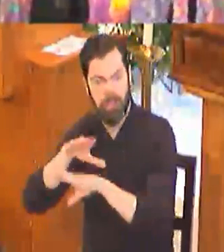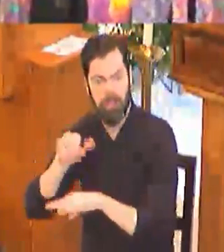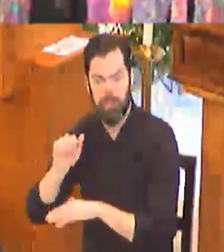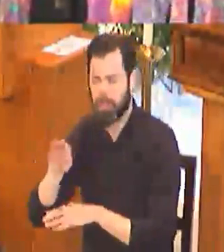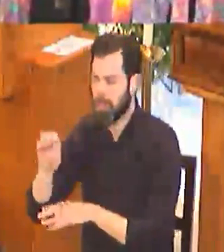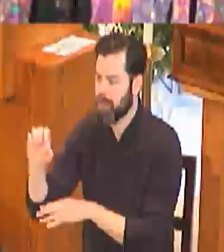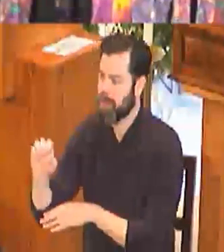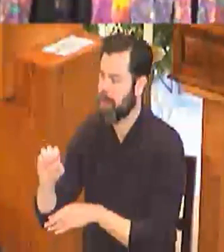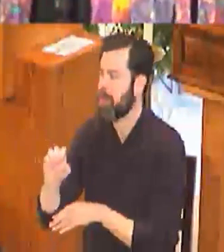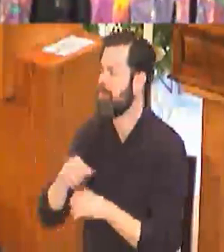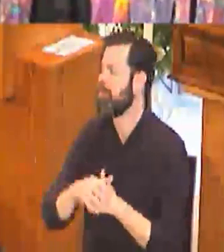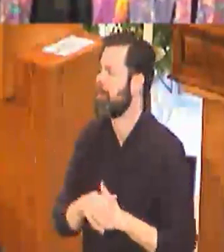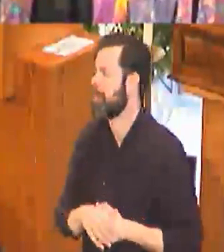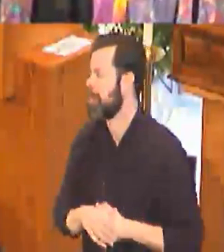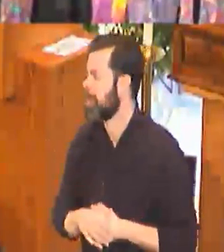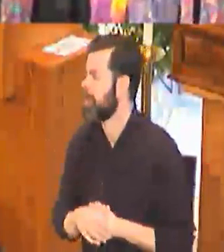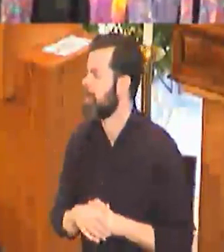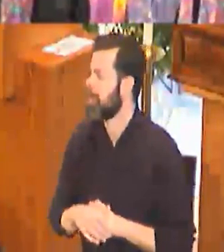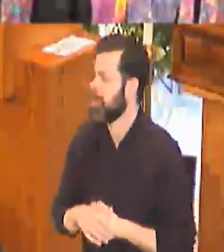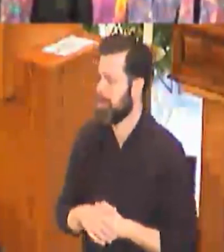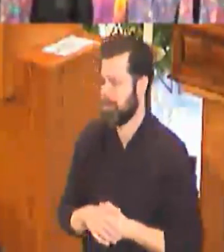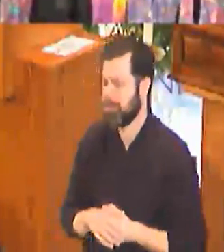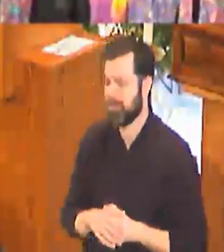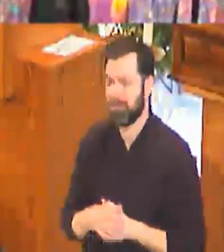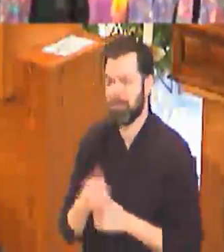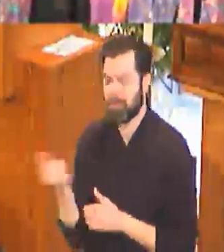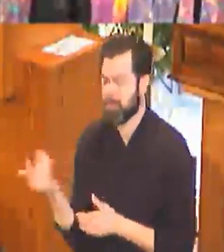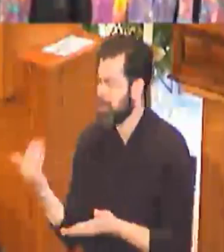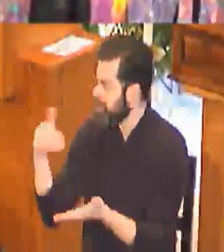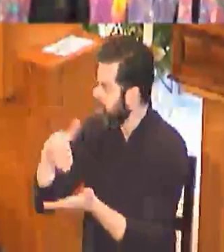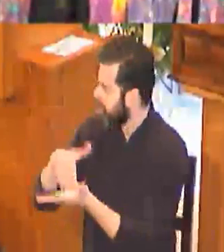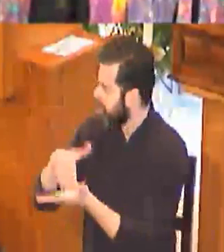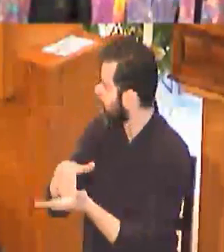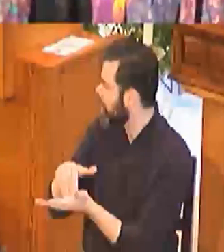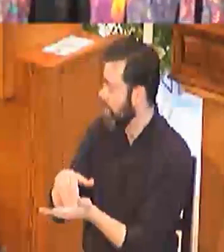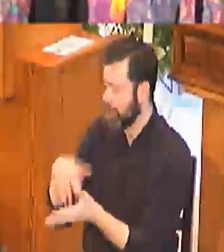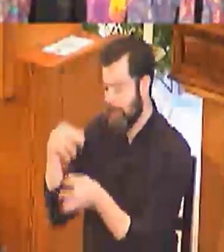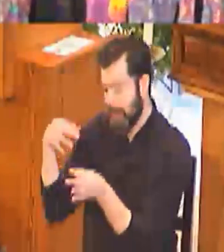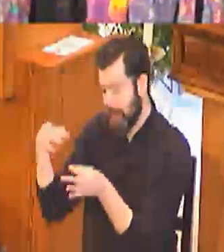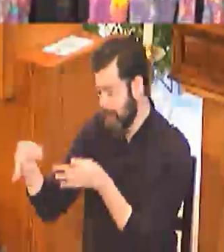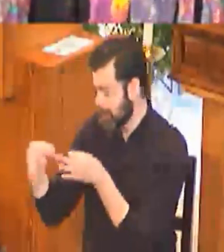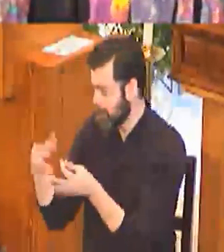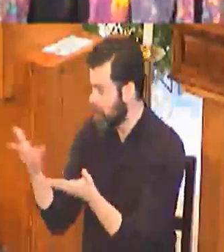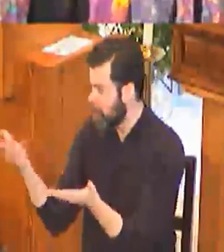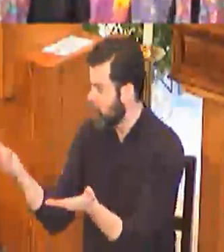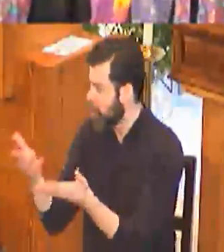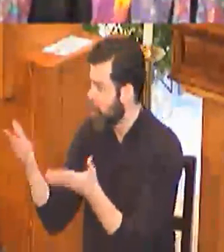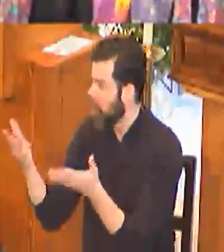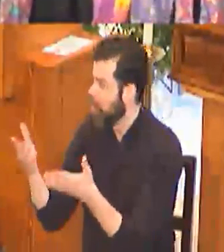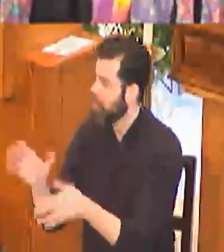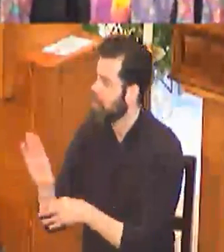All right, let's say it for somebody just one more time. Tell them what it is, choir. Here we go.